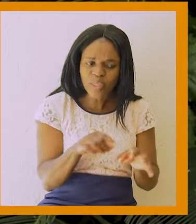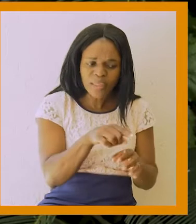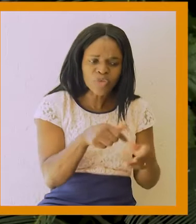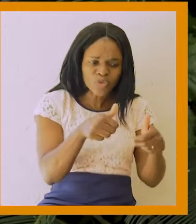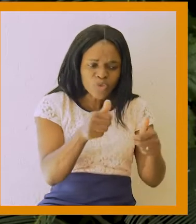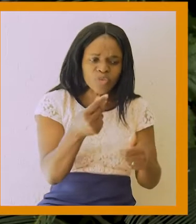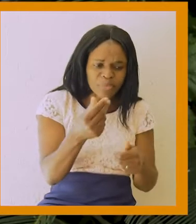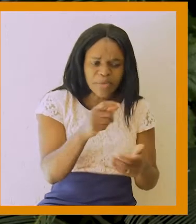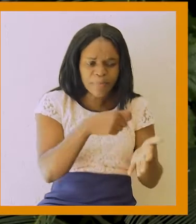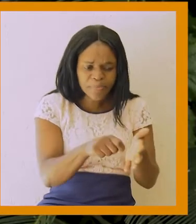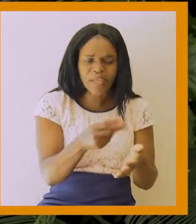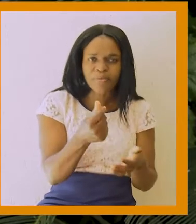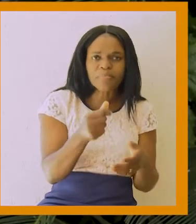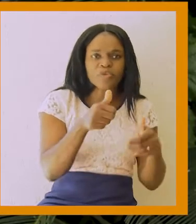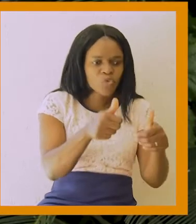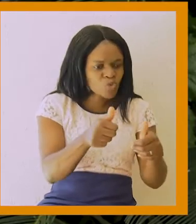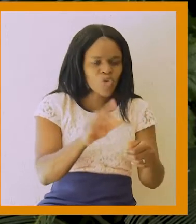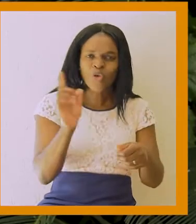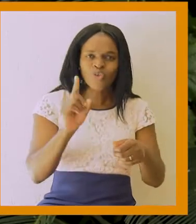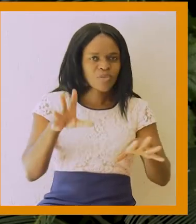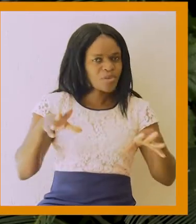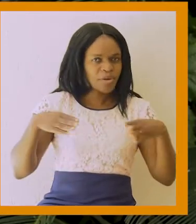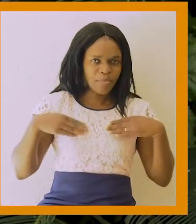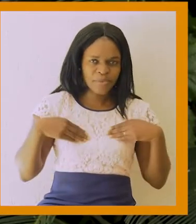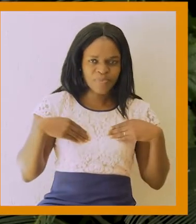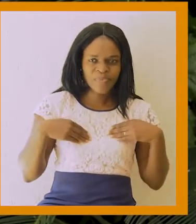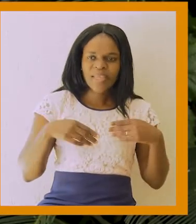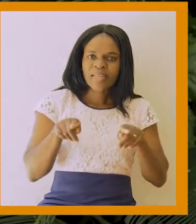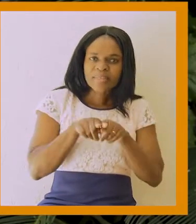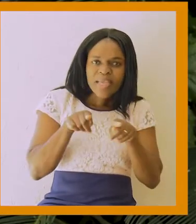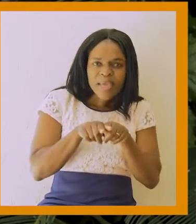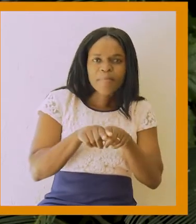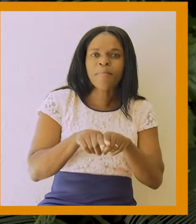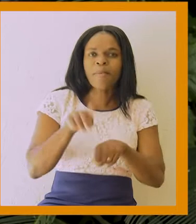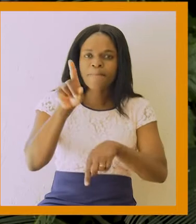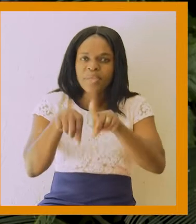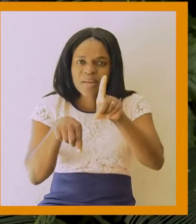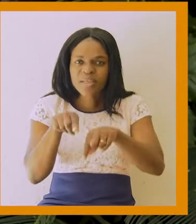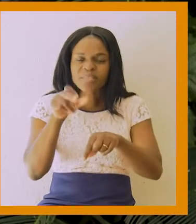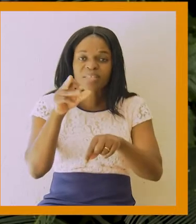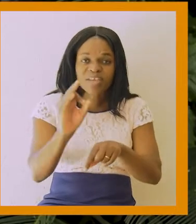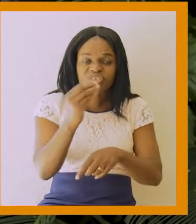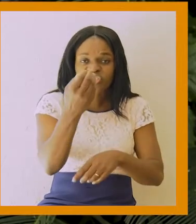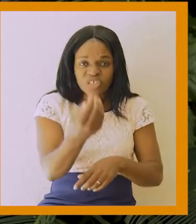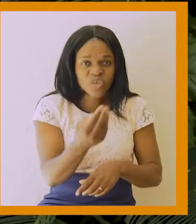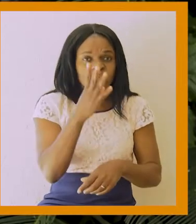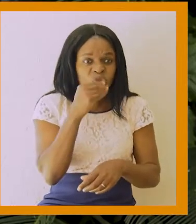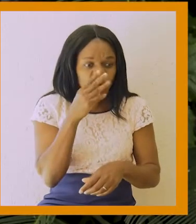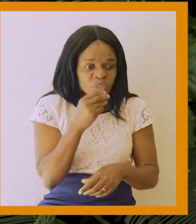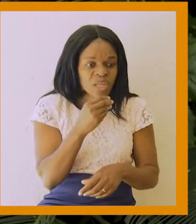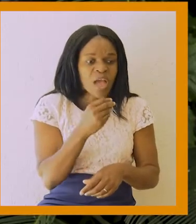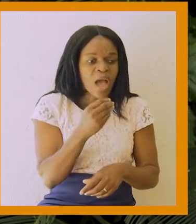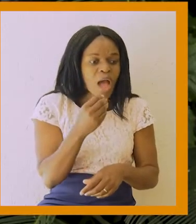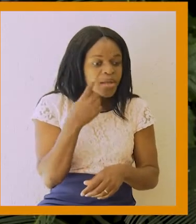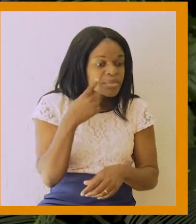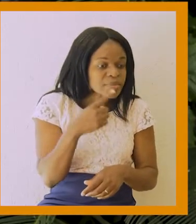So people should be very careful, even as parents, when your child says they've got this scholarship, they've got this, they should